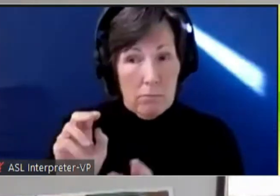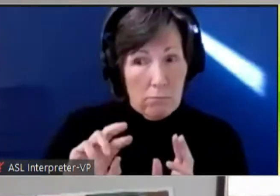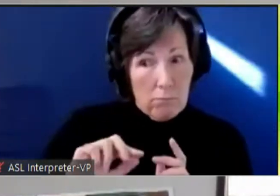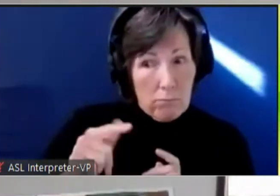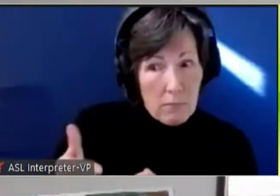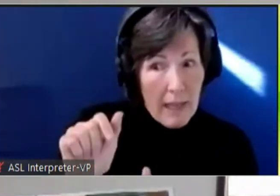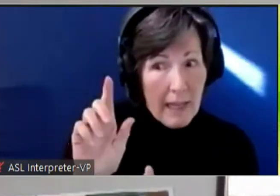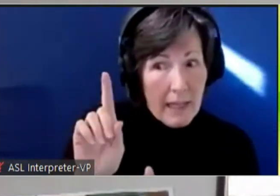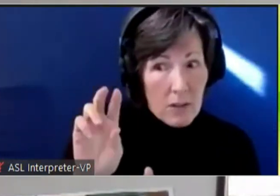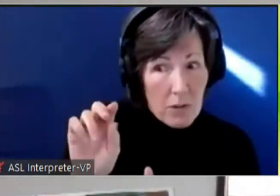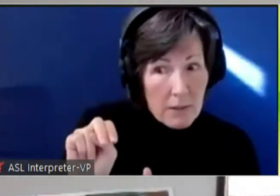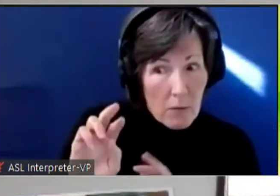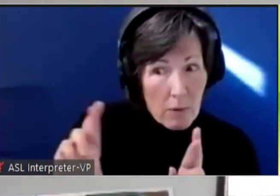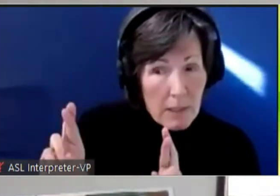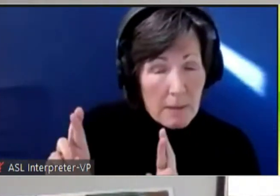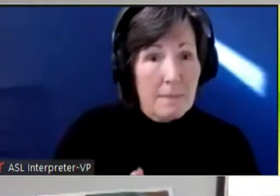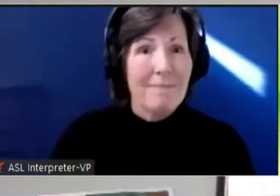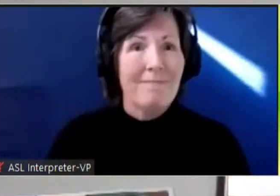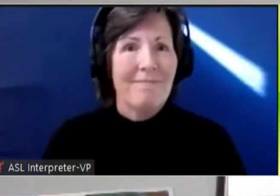ready.